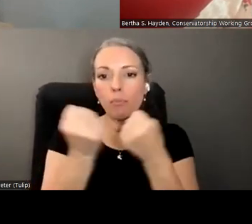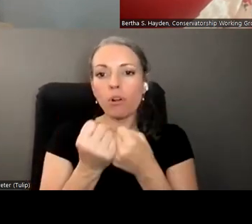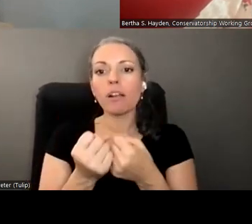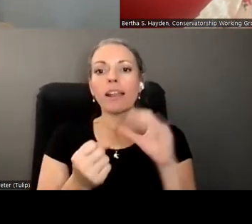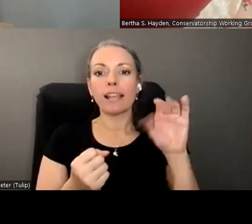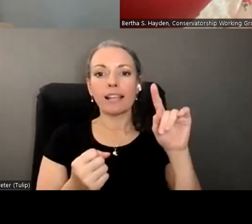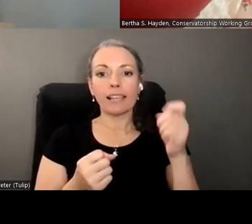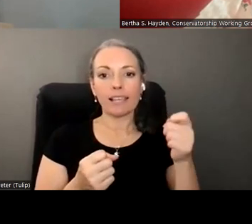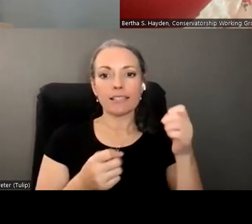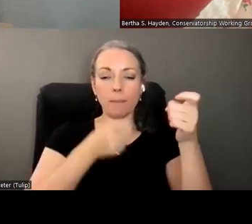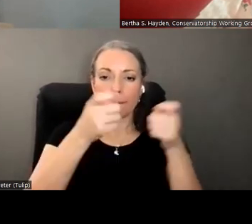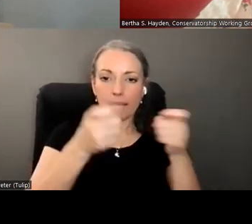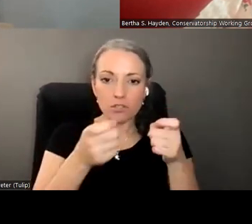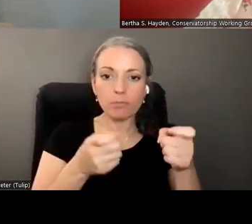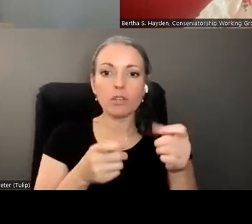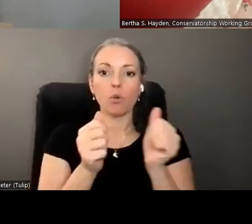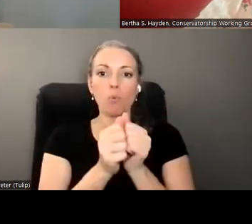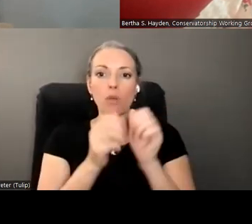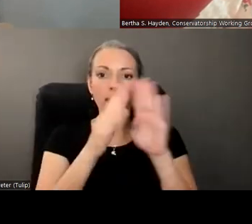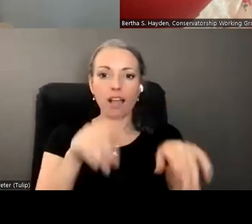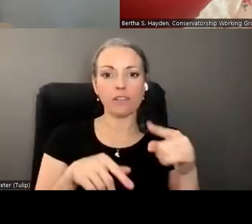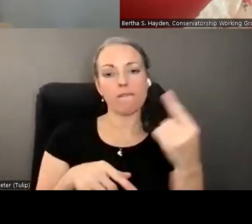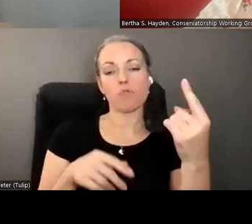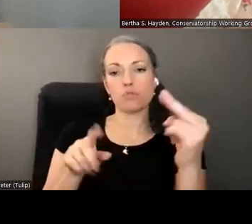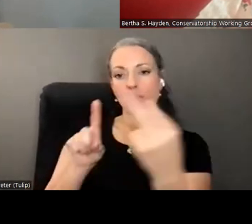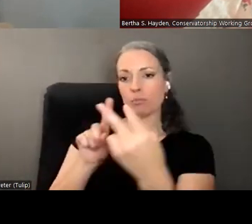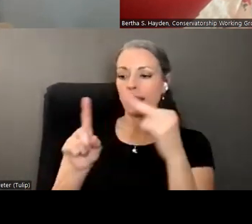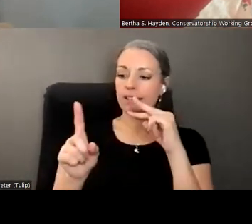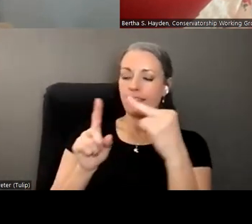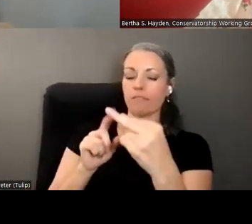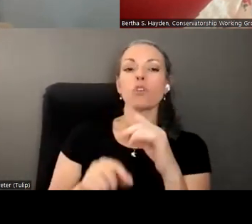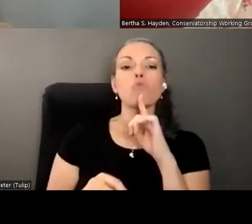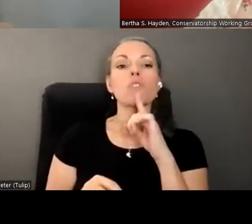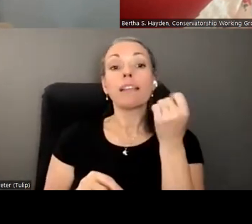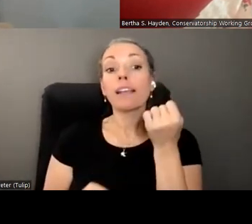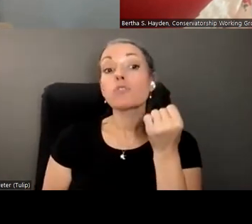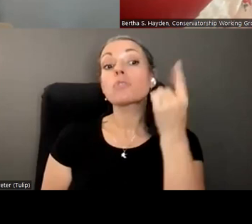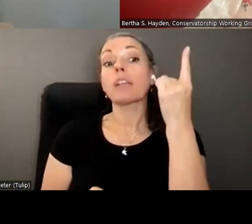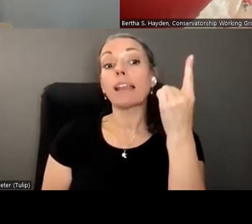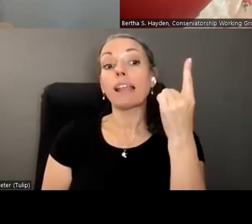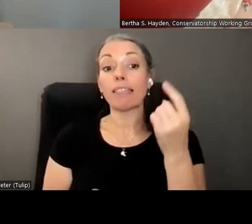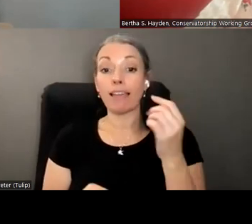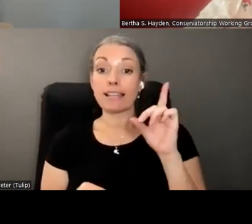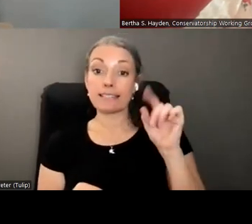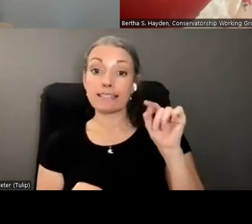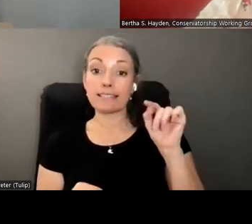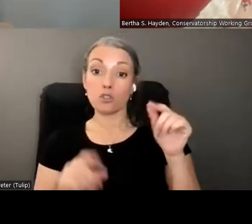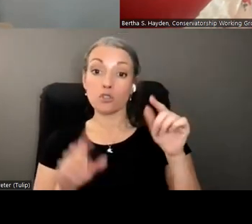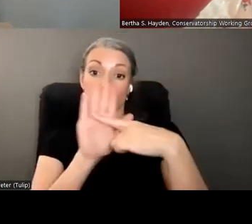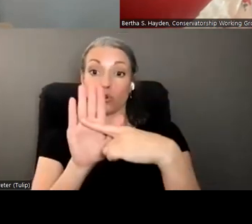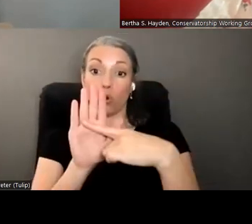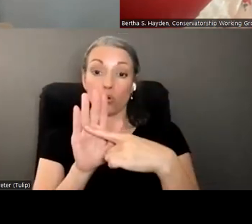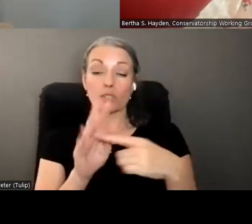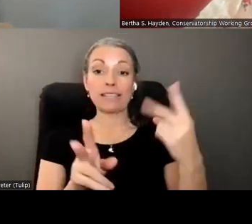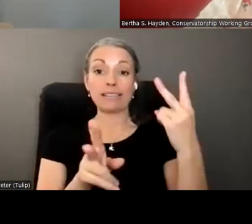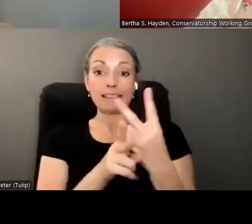management with a housing first really perspective and so you know really understanding that the data shows that keeping somebody housed is really the